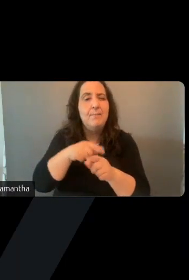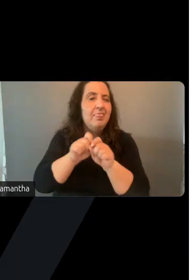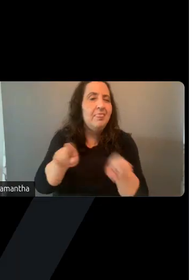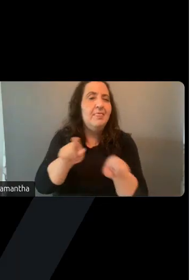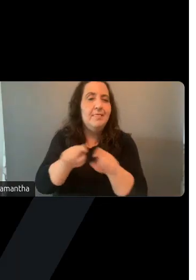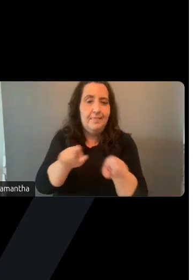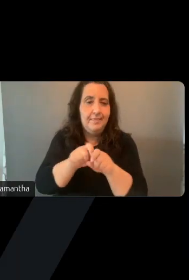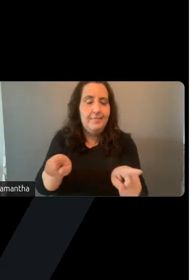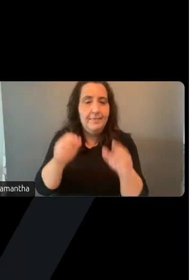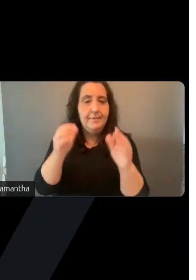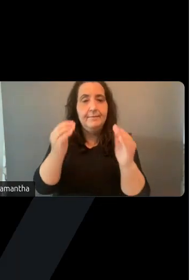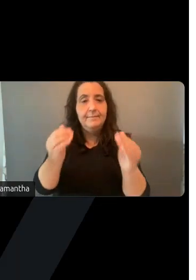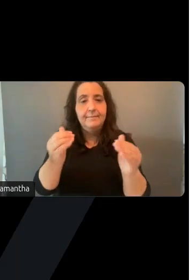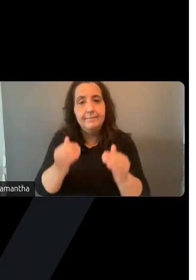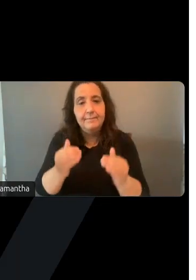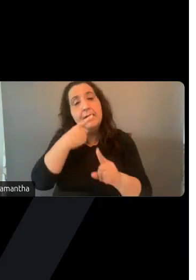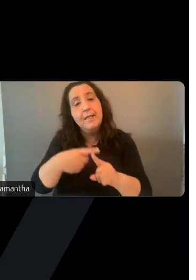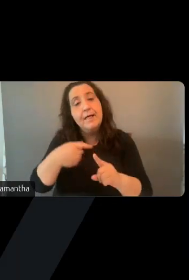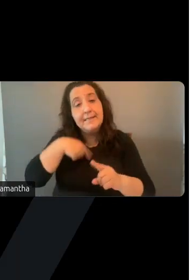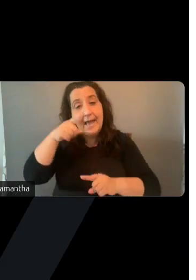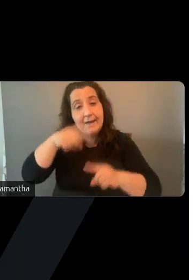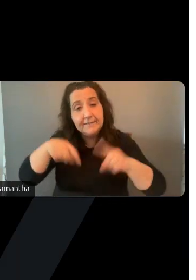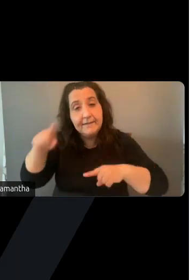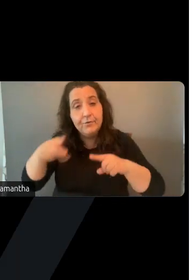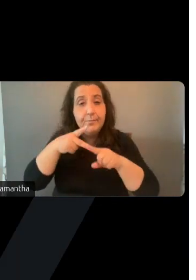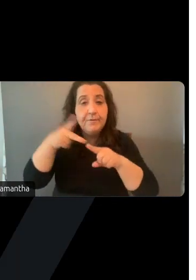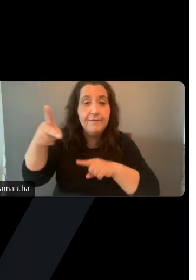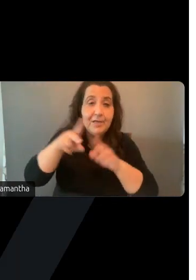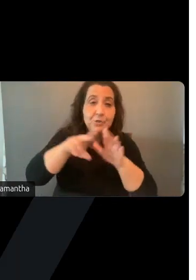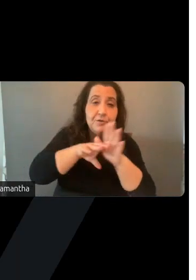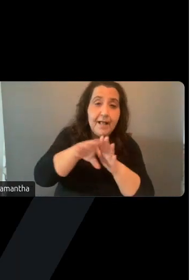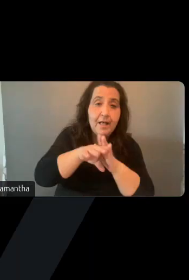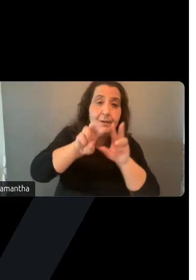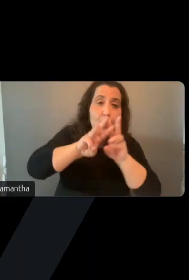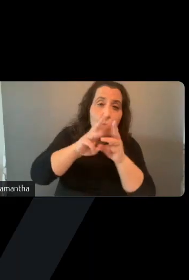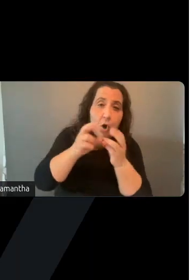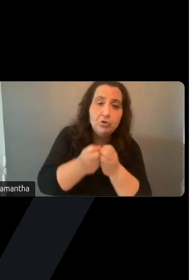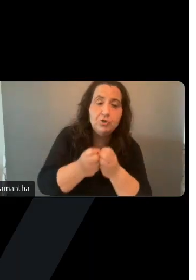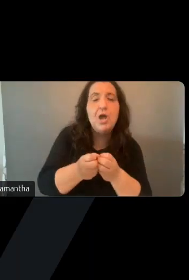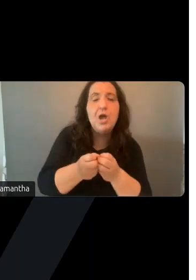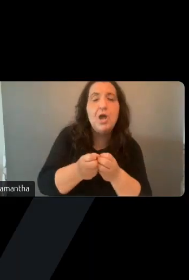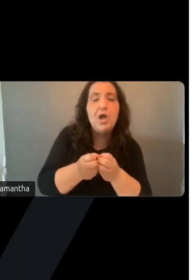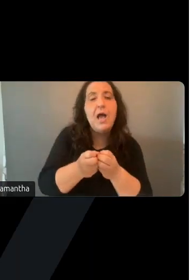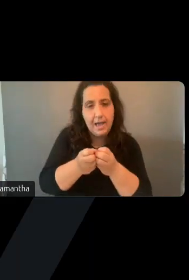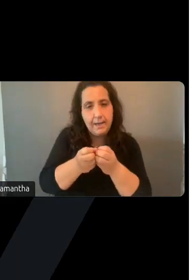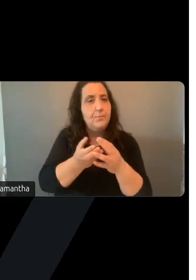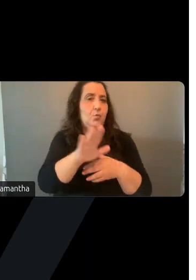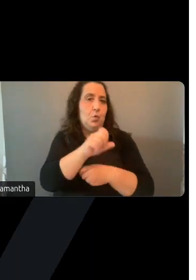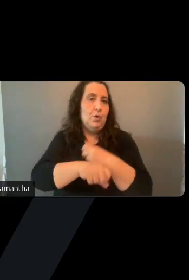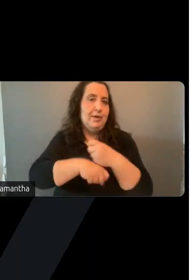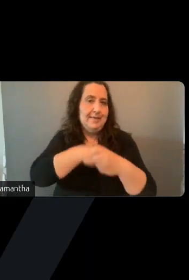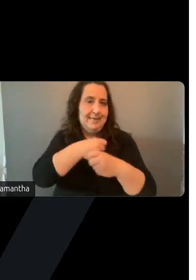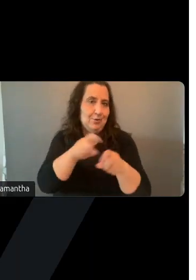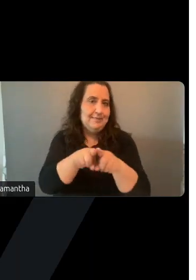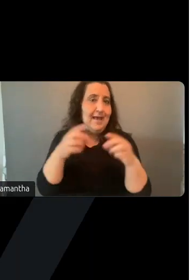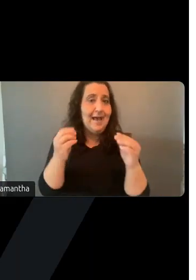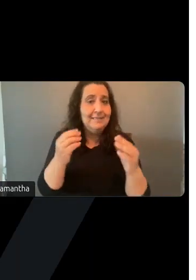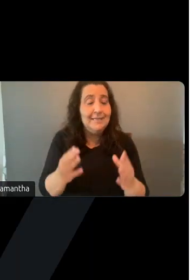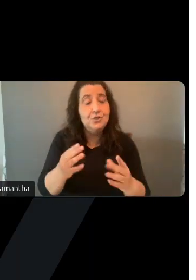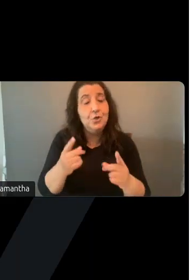There's also a ton of different professional development opportunities throughout your years as a teacher. So a lot of great